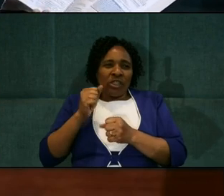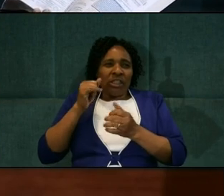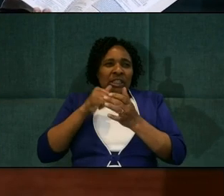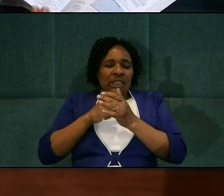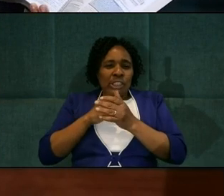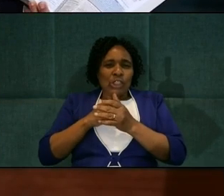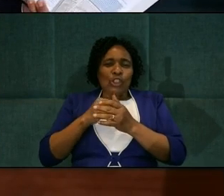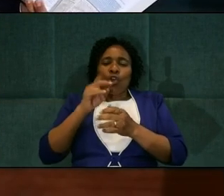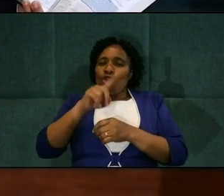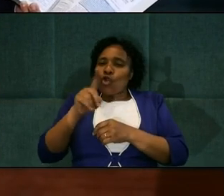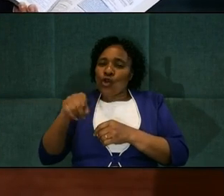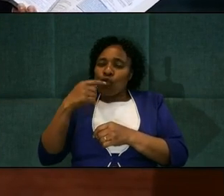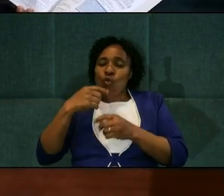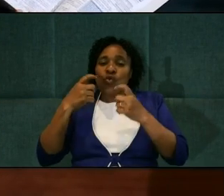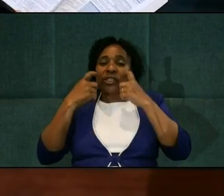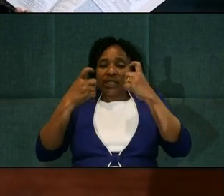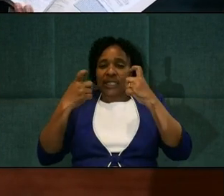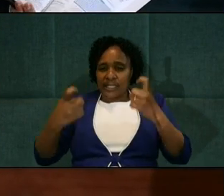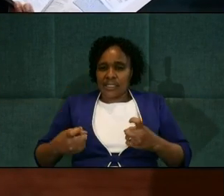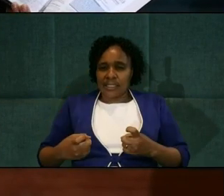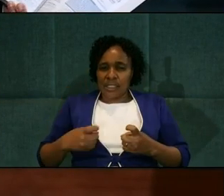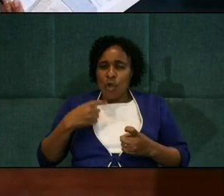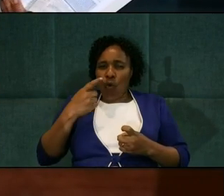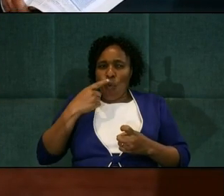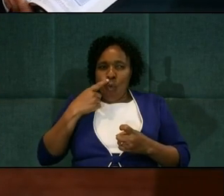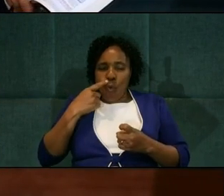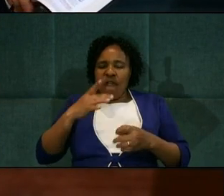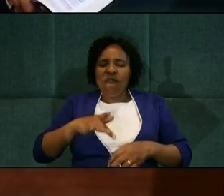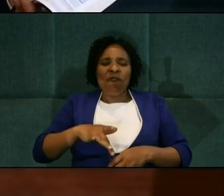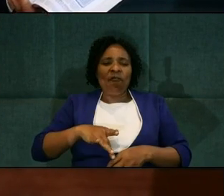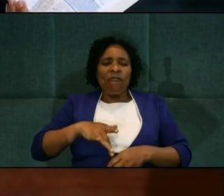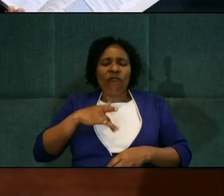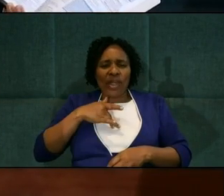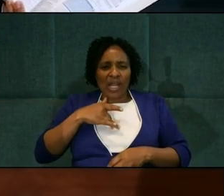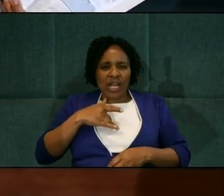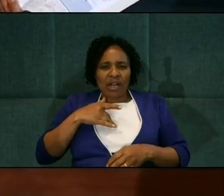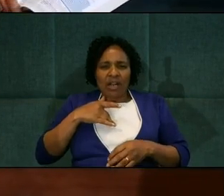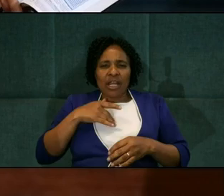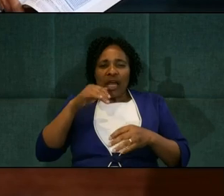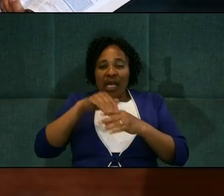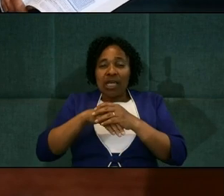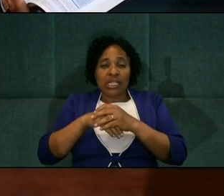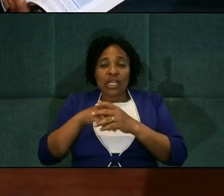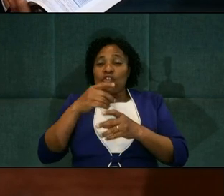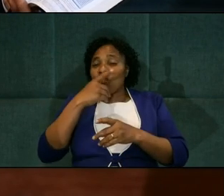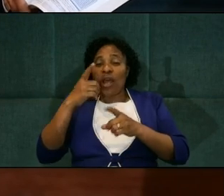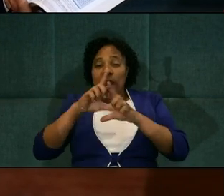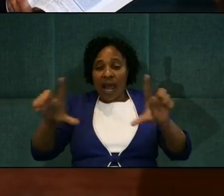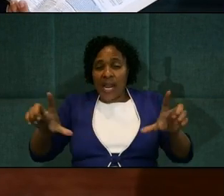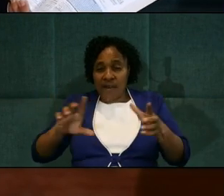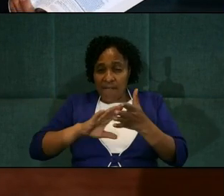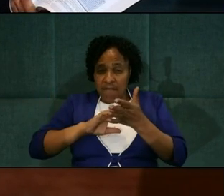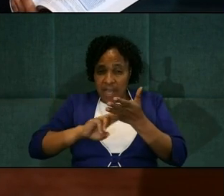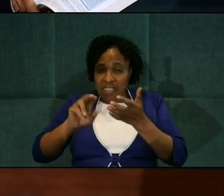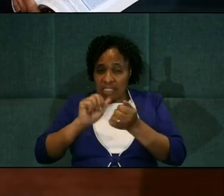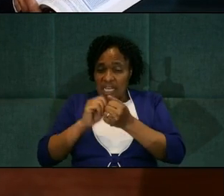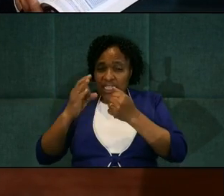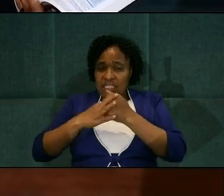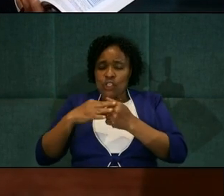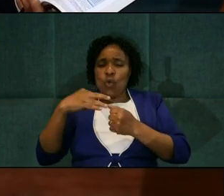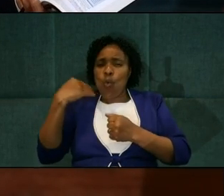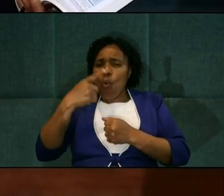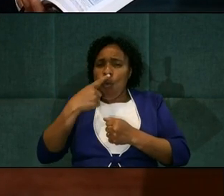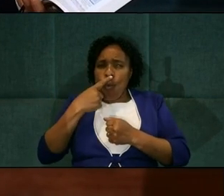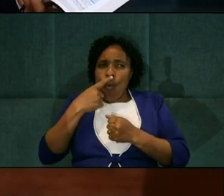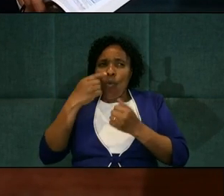who sinned, whose corpse fell in the wilderness? Verse 18. And to whom did he